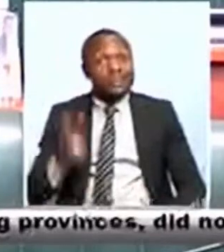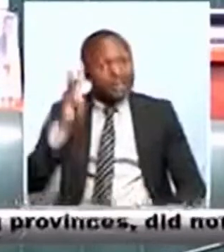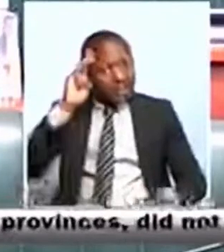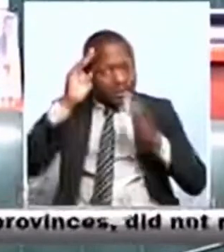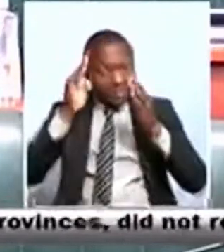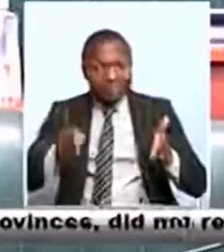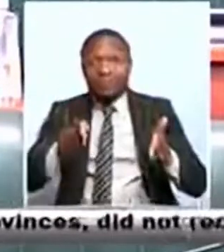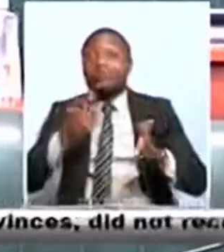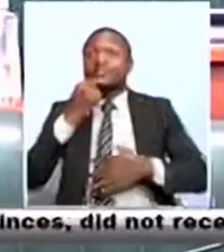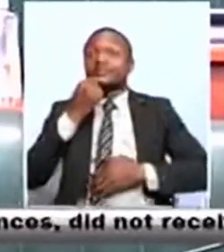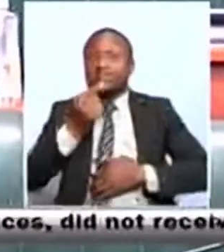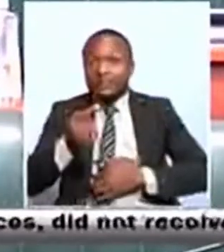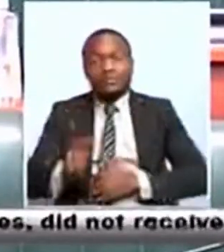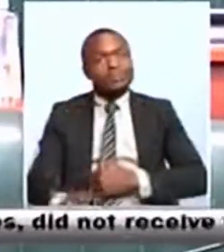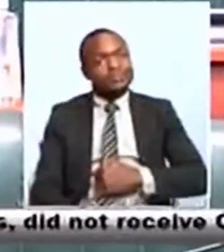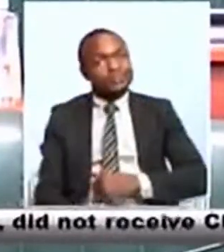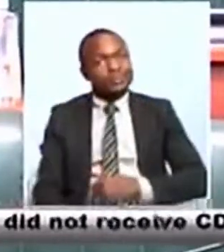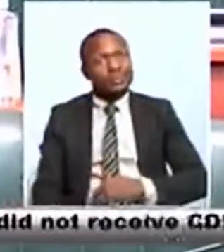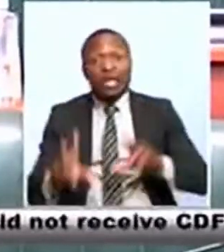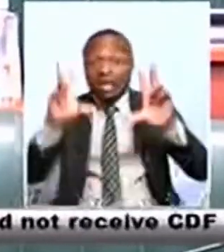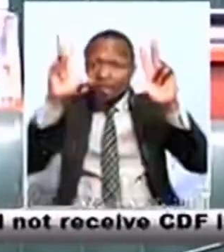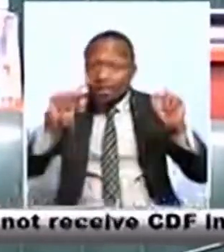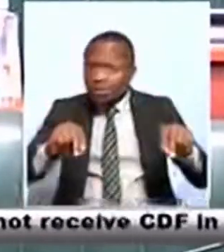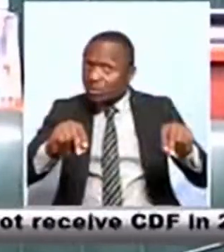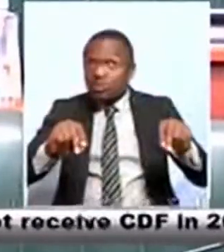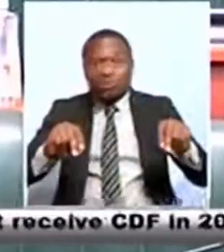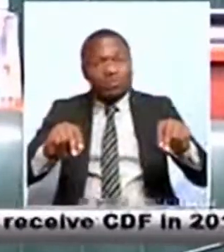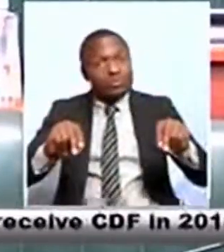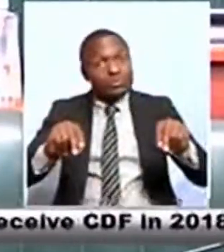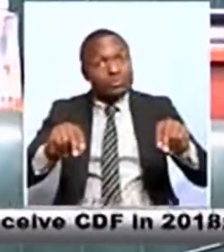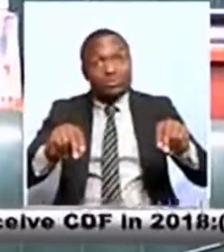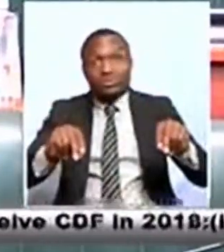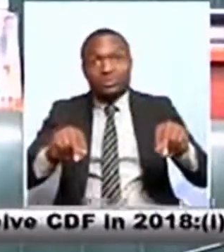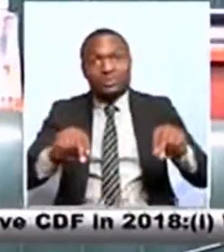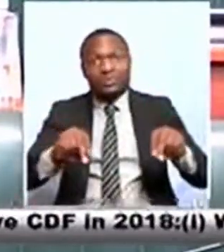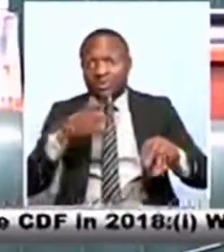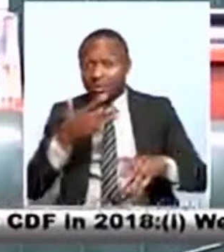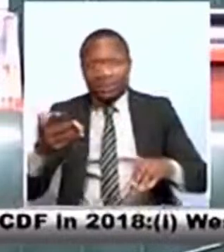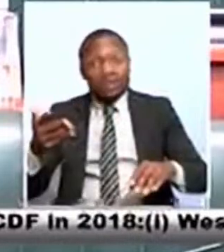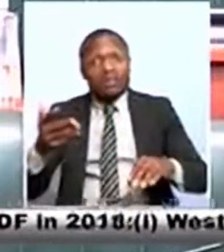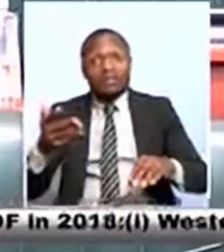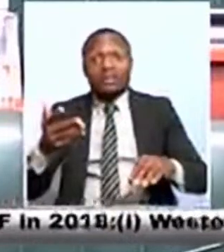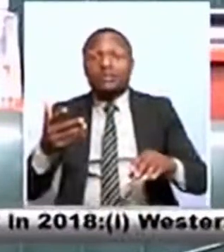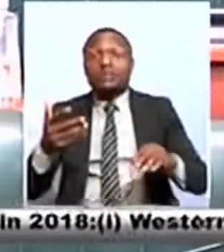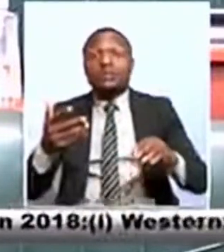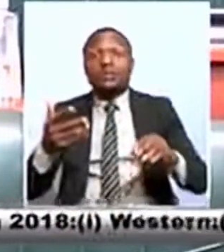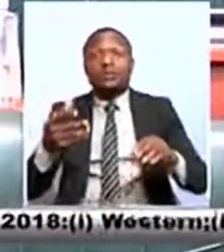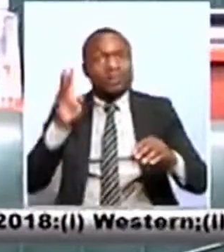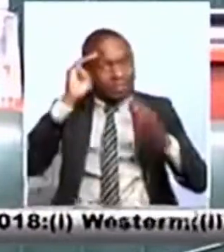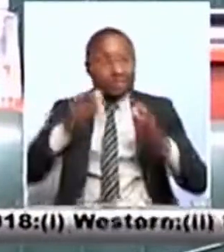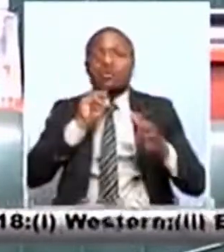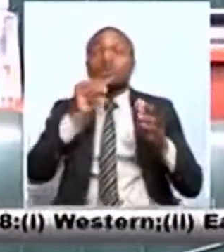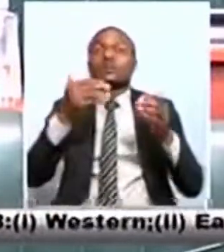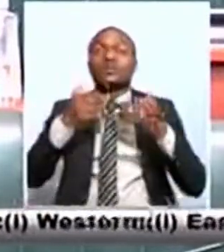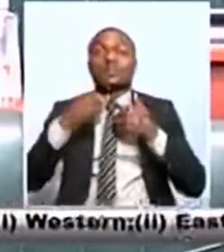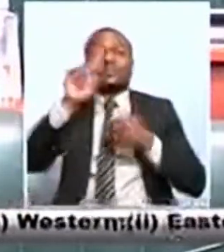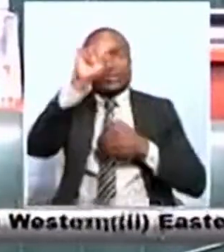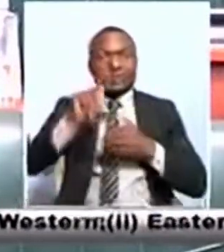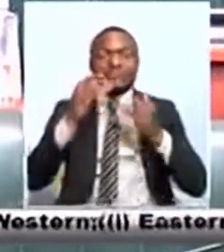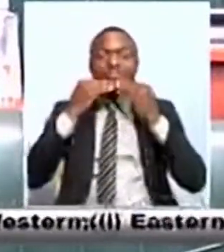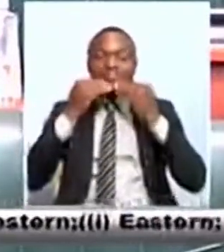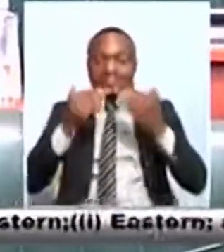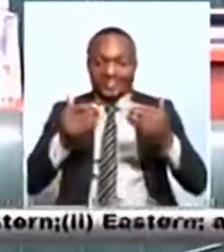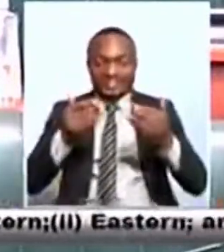just confirmed that there was no such a thing. So, Minister, I don't have a question. Thank you for confirming. I